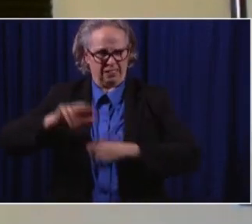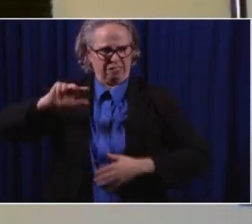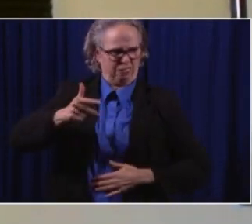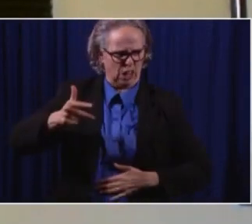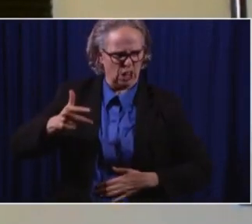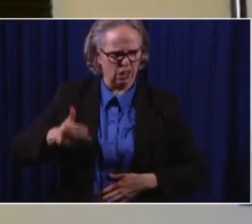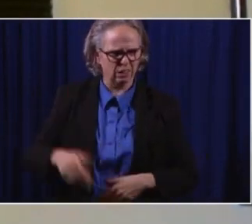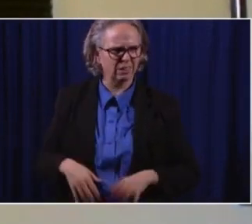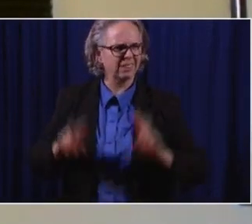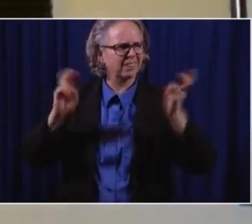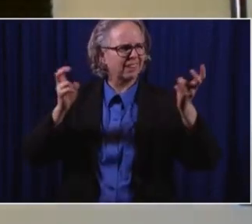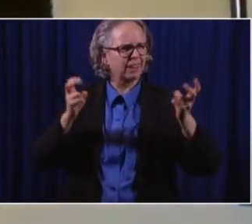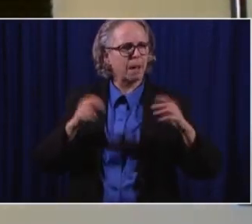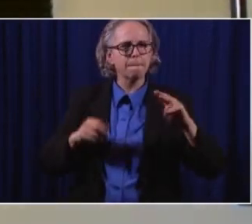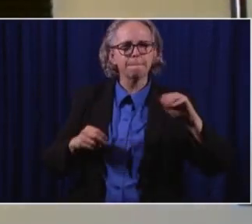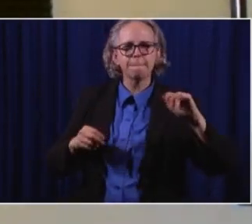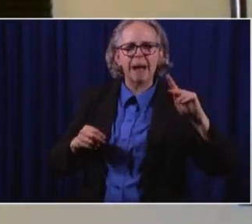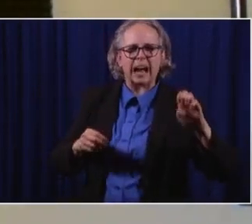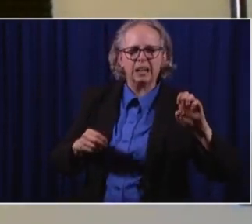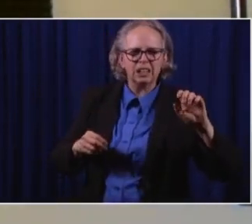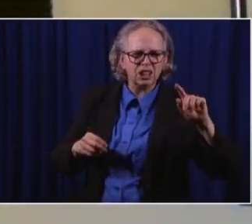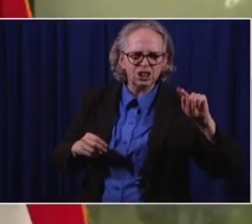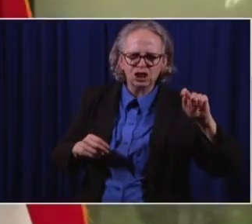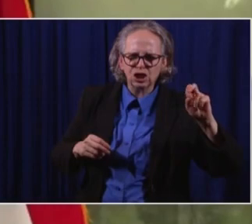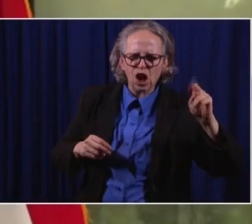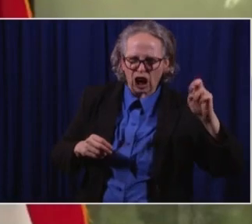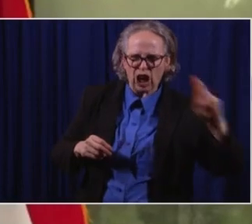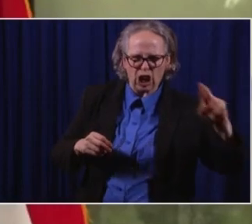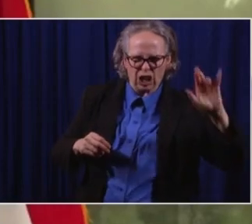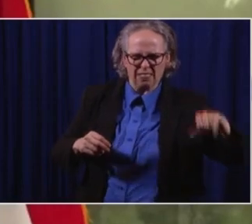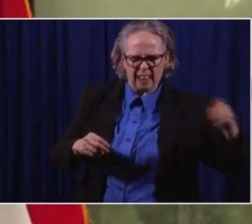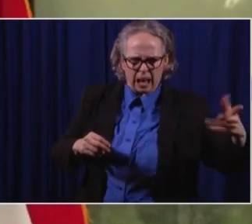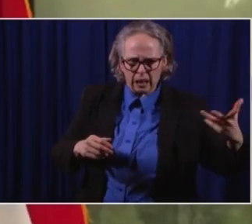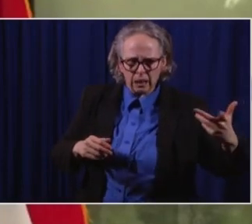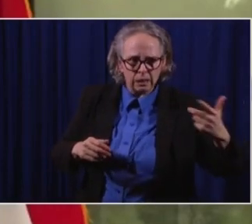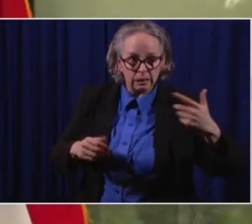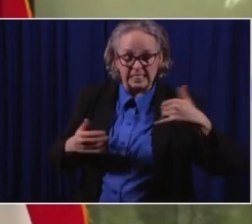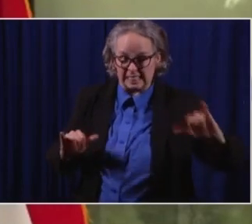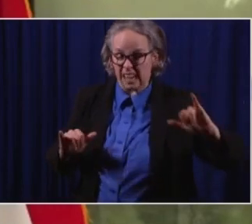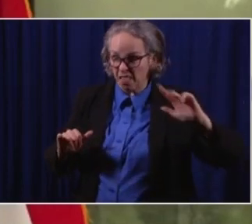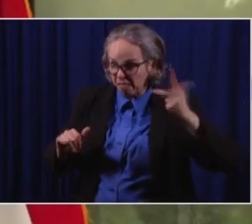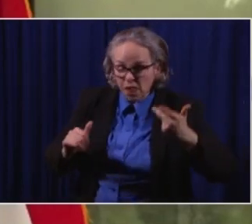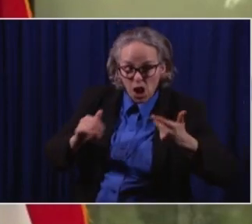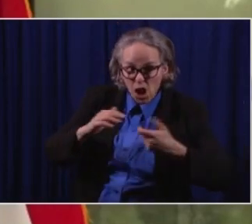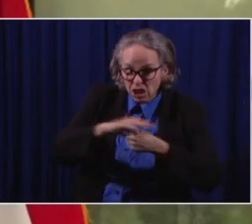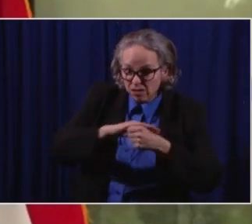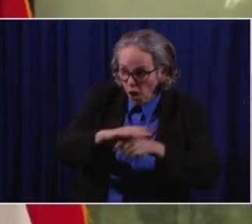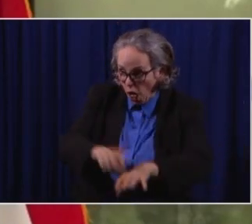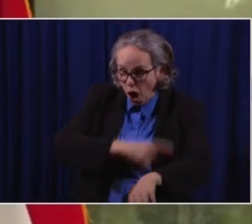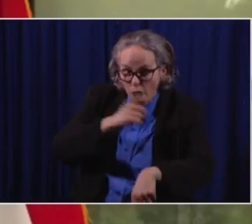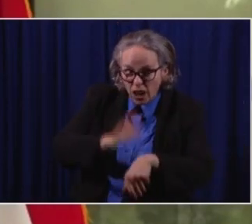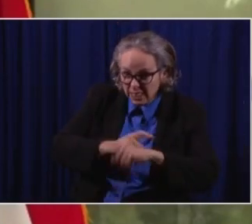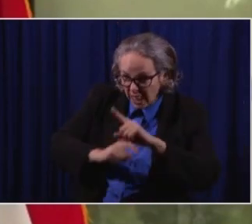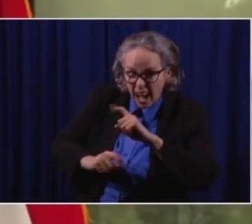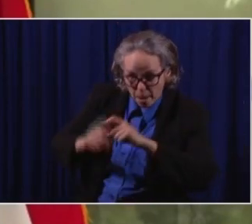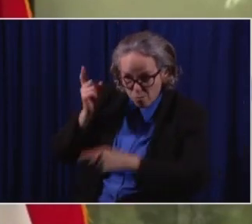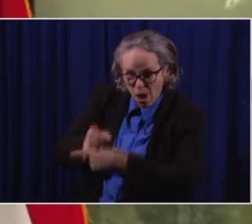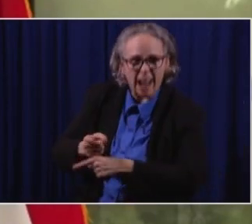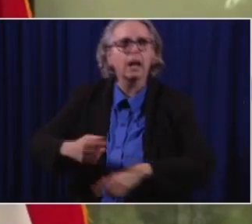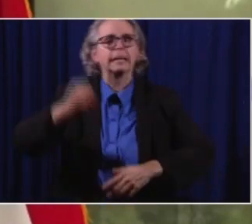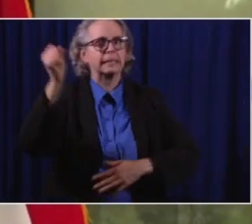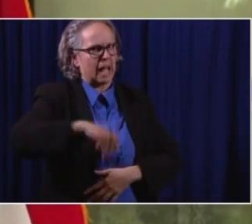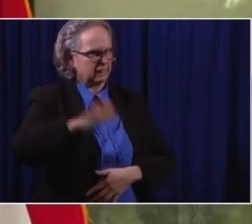today. And it actually remained the 3rd district for a long time after that as well.